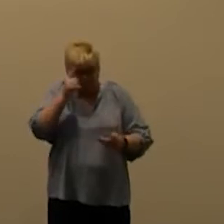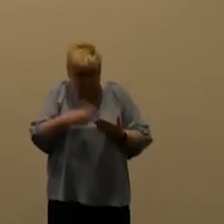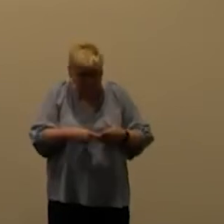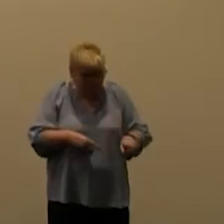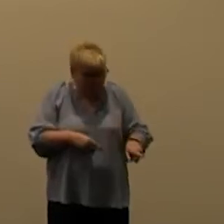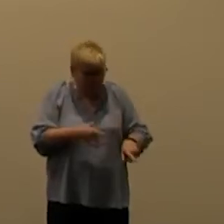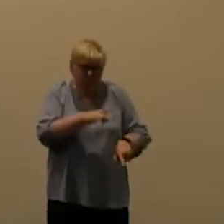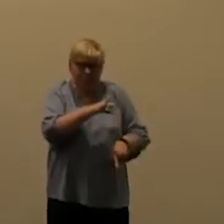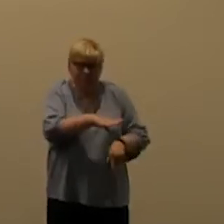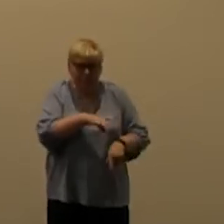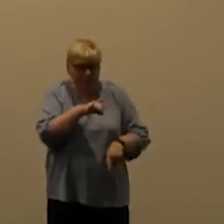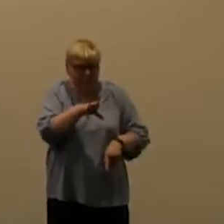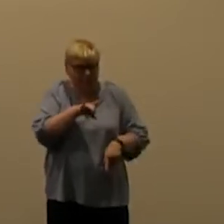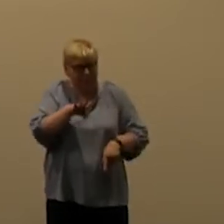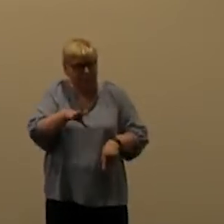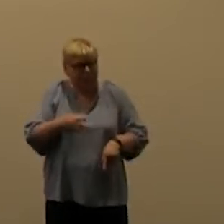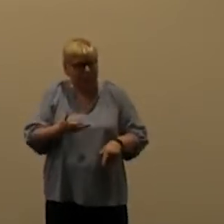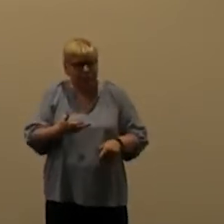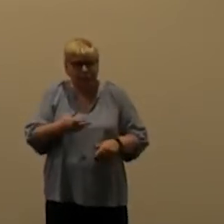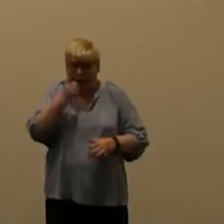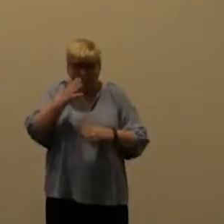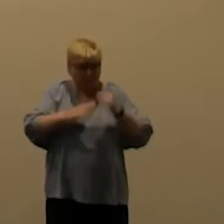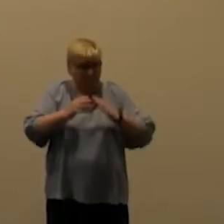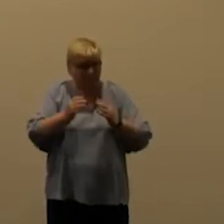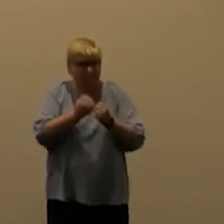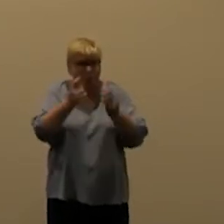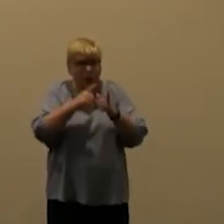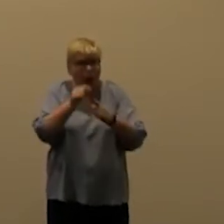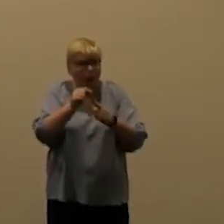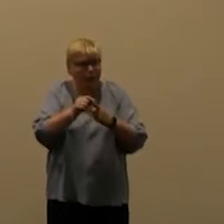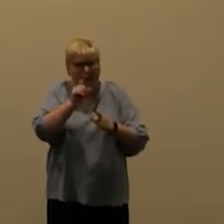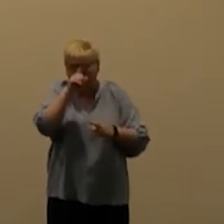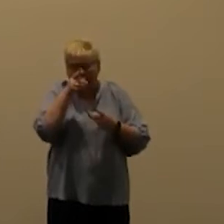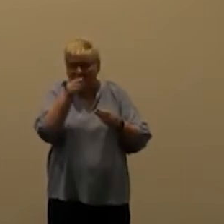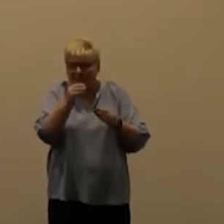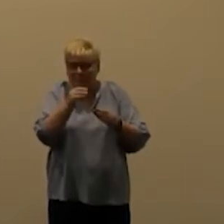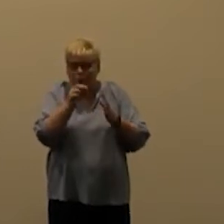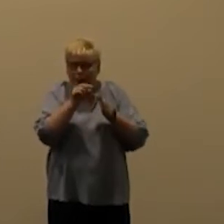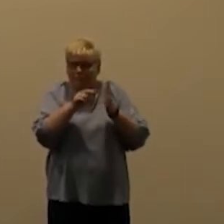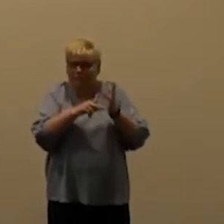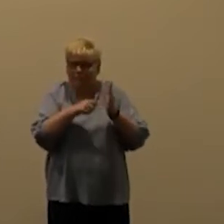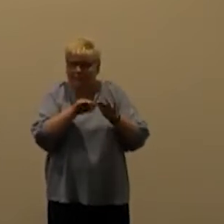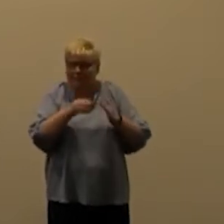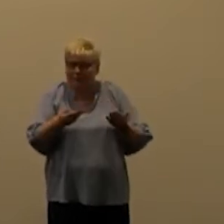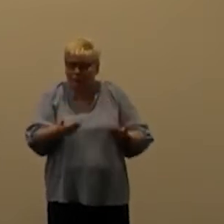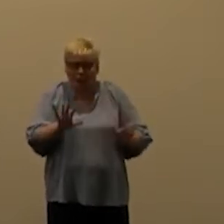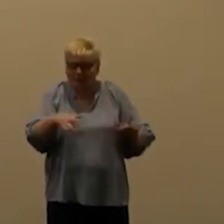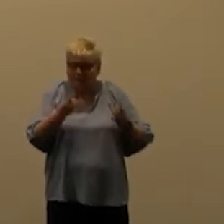us, and we pick that. I can build you a Power App. I probably can't give you a pivot table right now. I've probably forgotten.